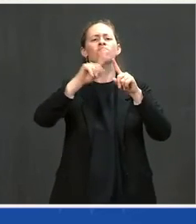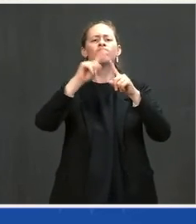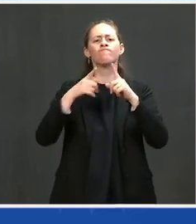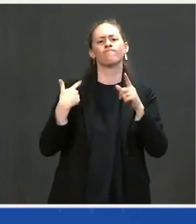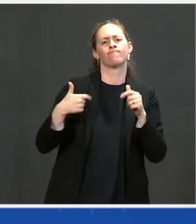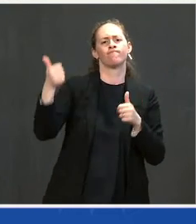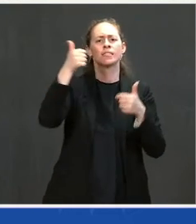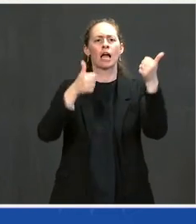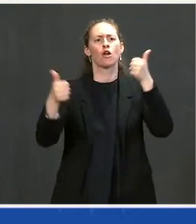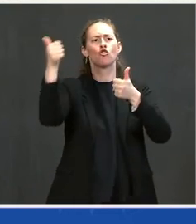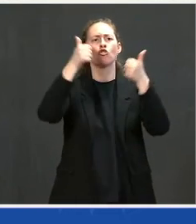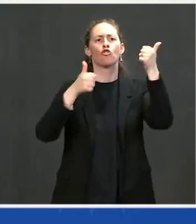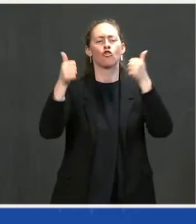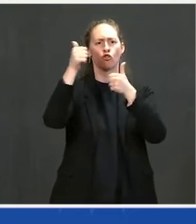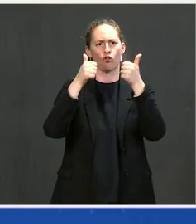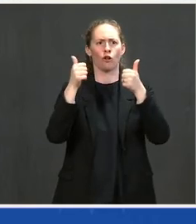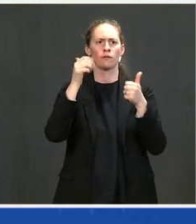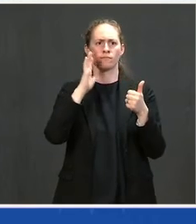next